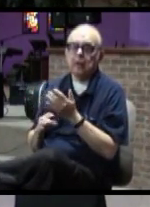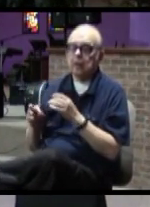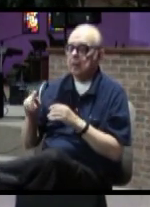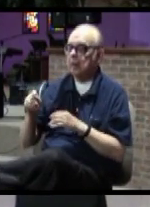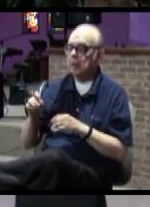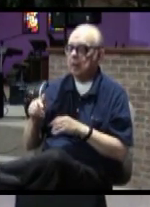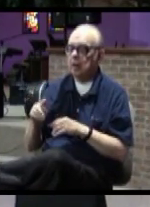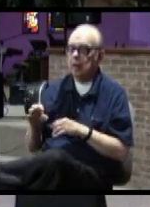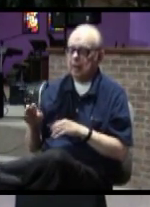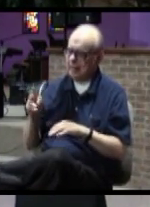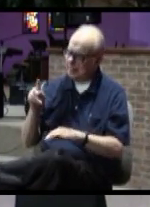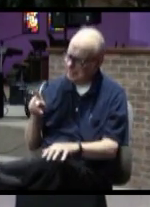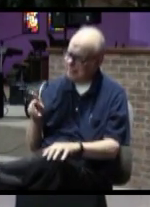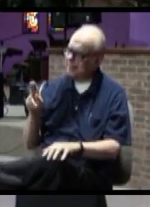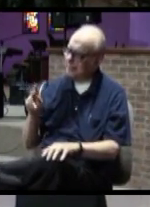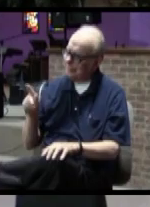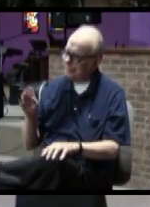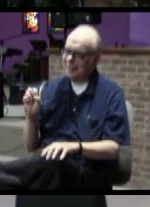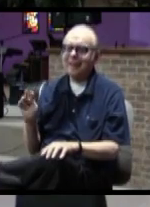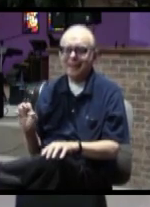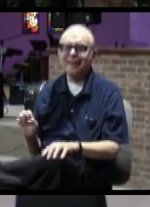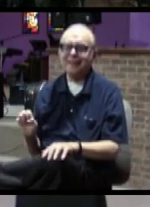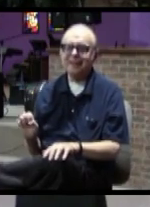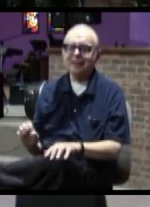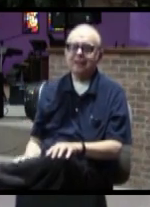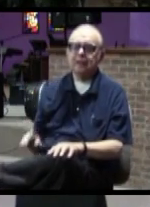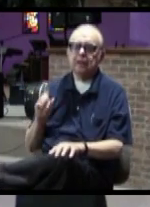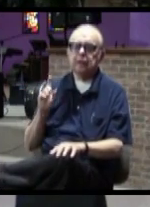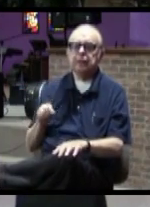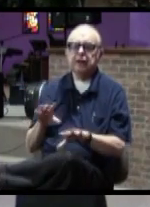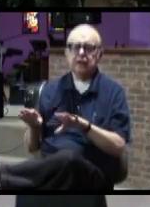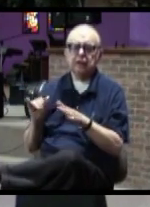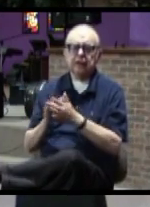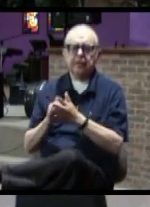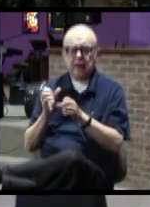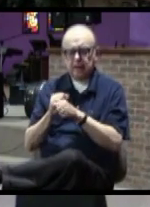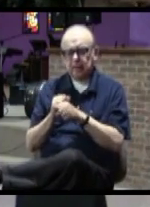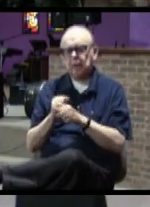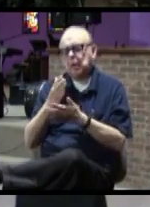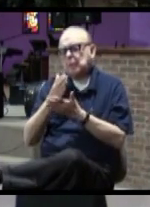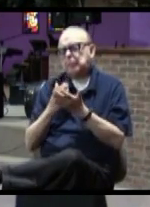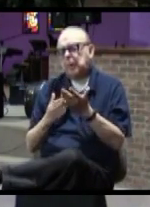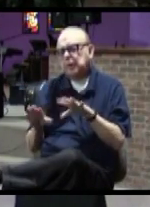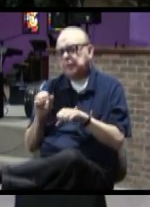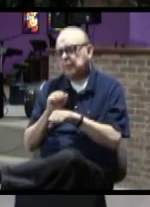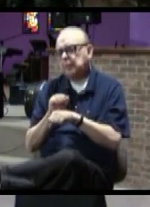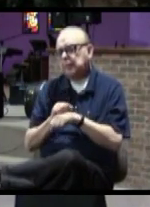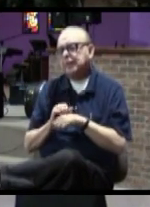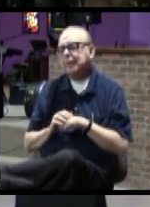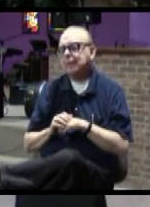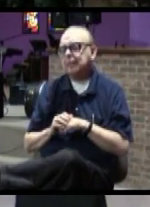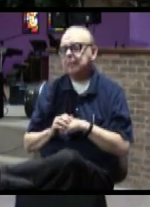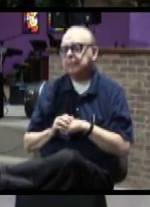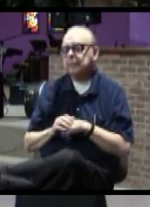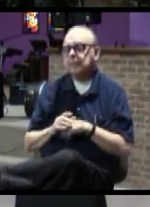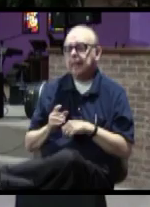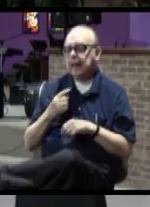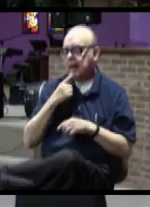Here is the piece of the puzzle that was missing that you need to be and fit in to do the work that is